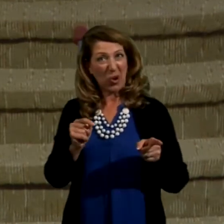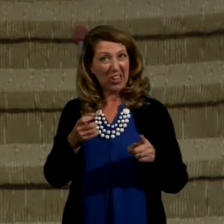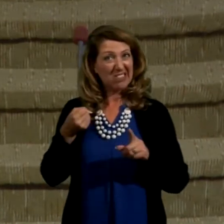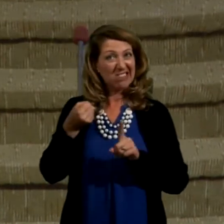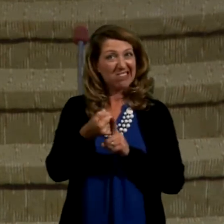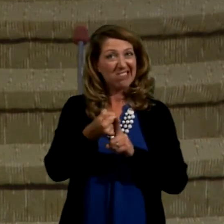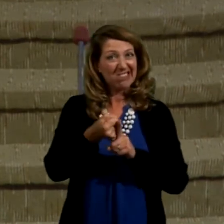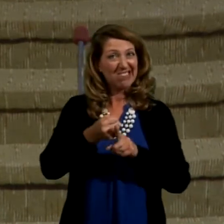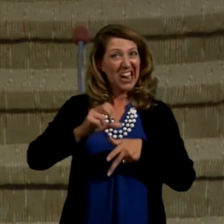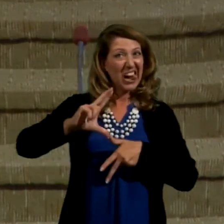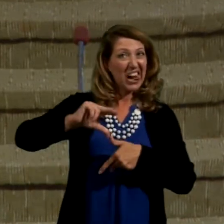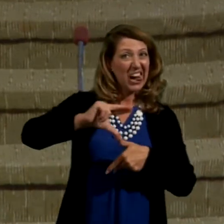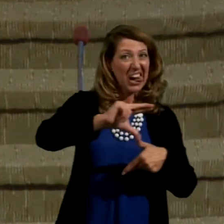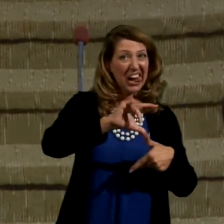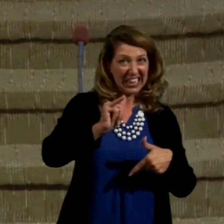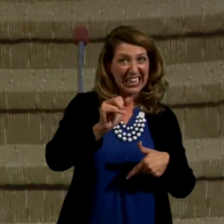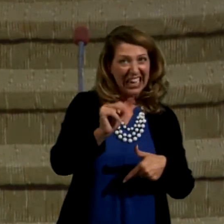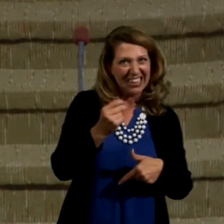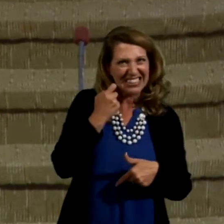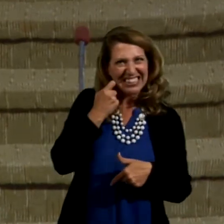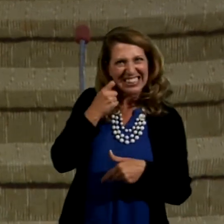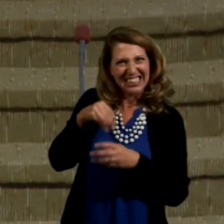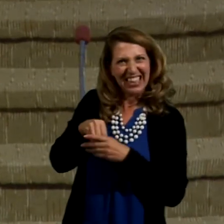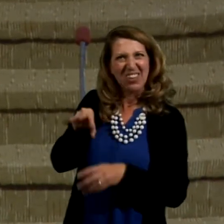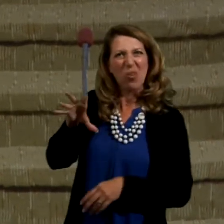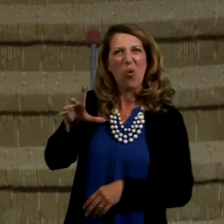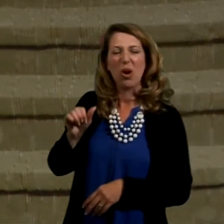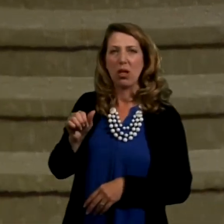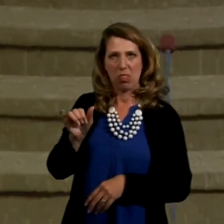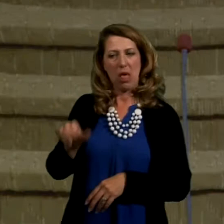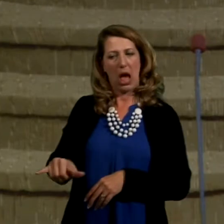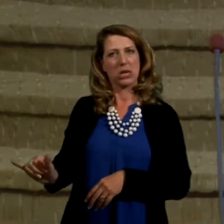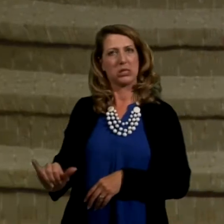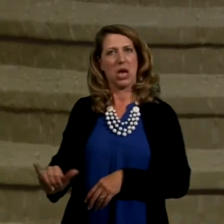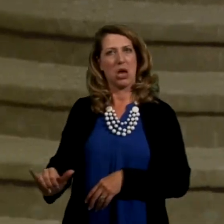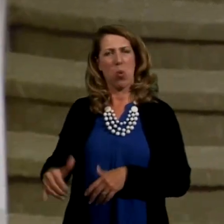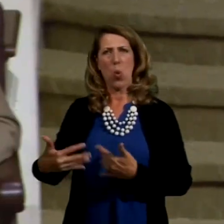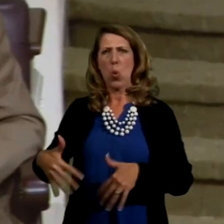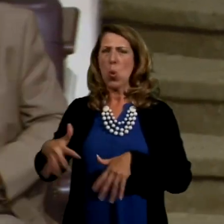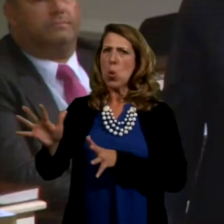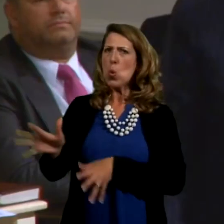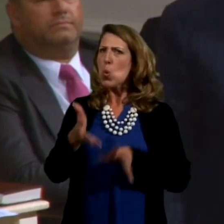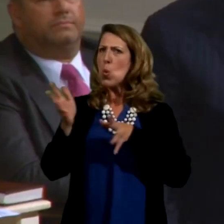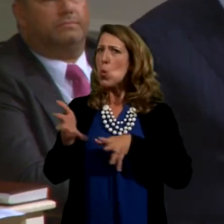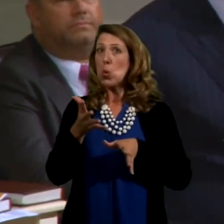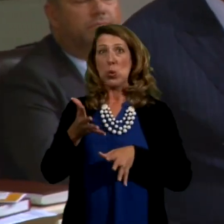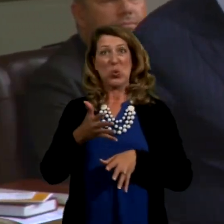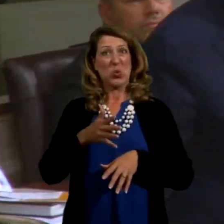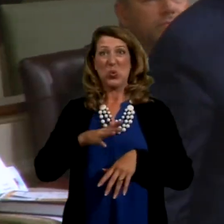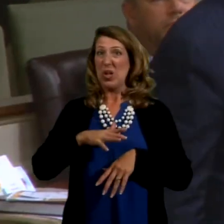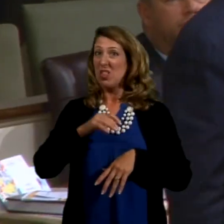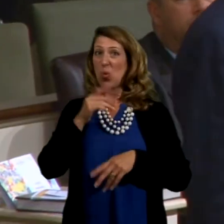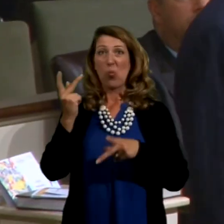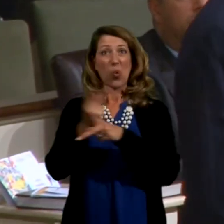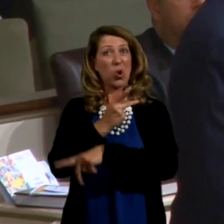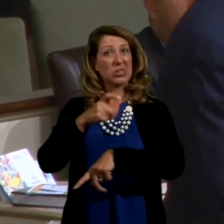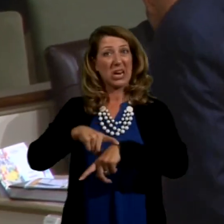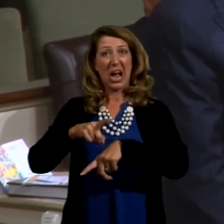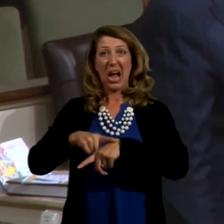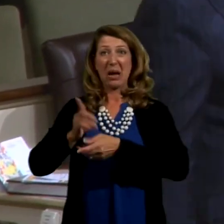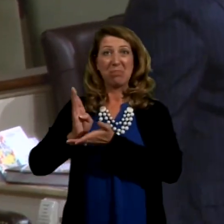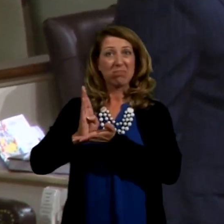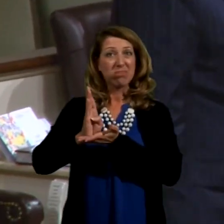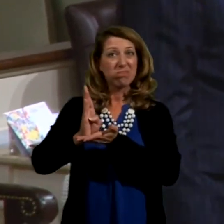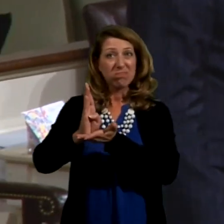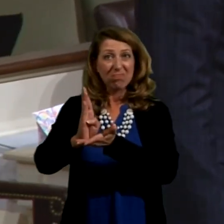right? They have storms that come up. In the Mediterranean Sea, that was one of the challenges. It was not a good time to be out on the waters in the month